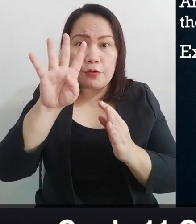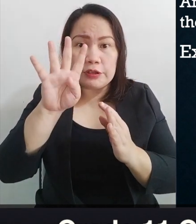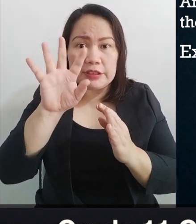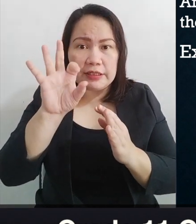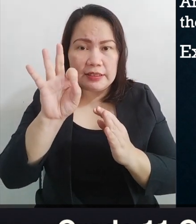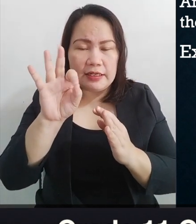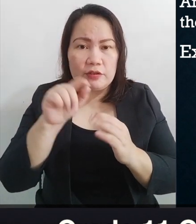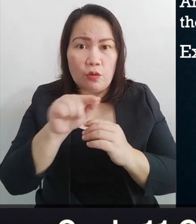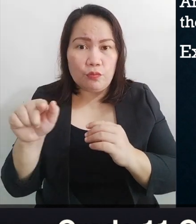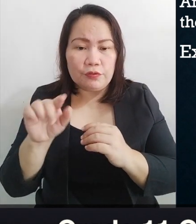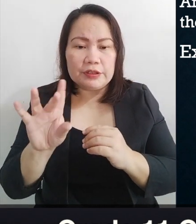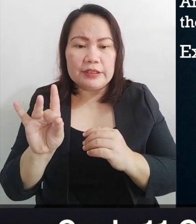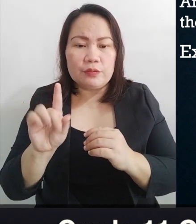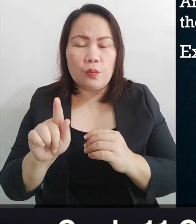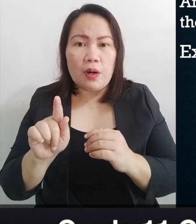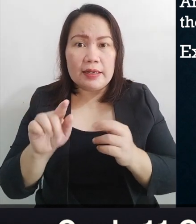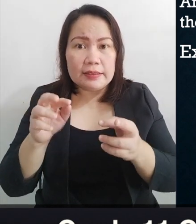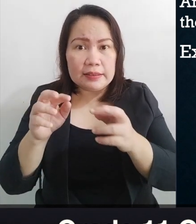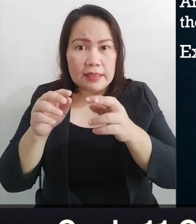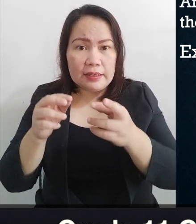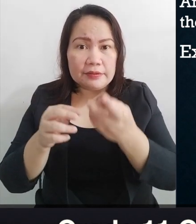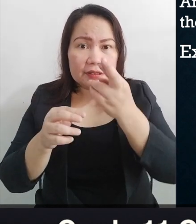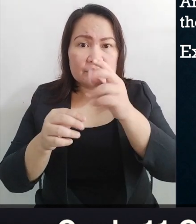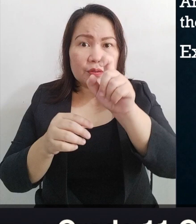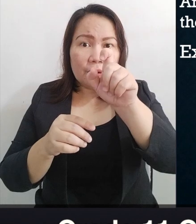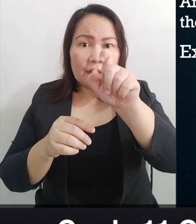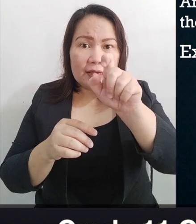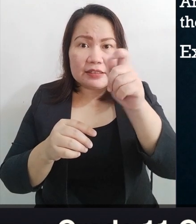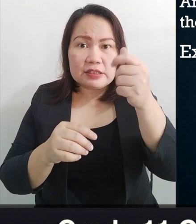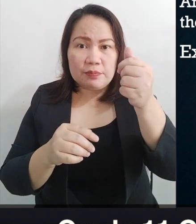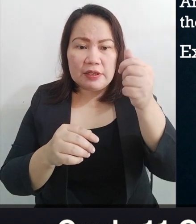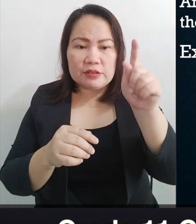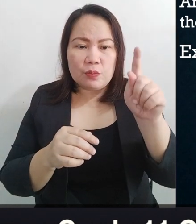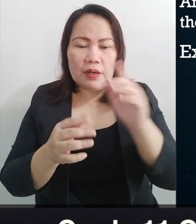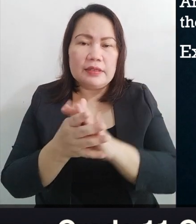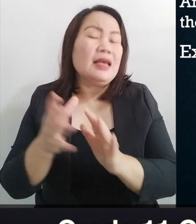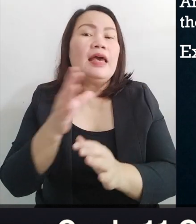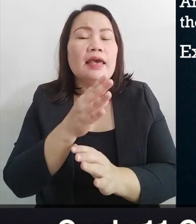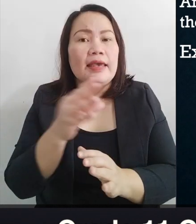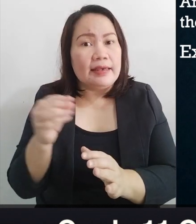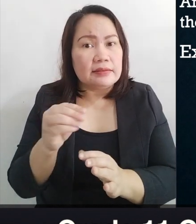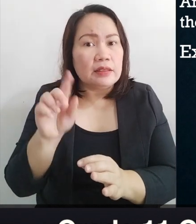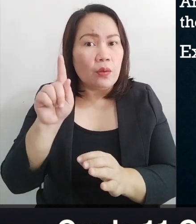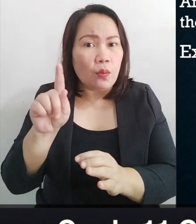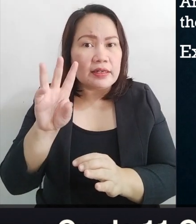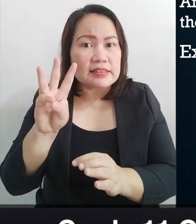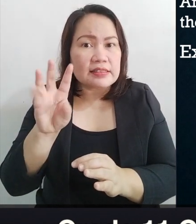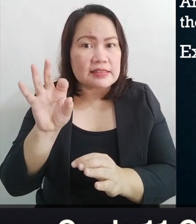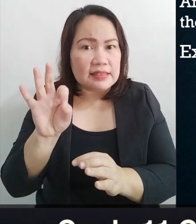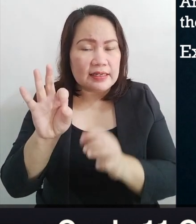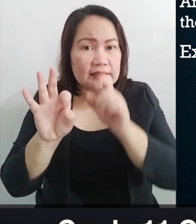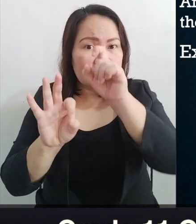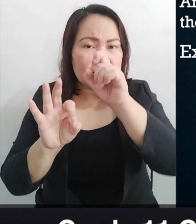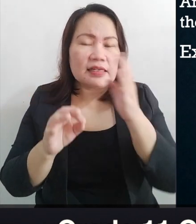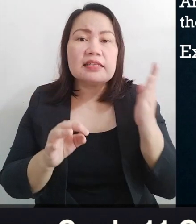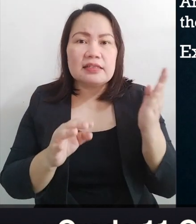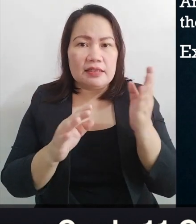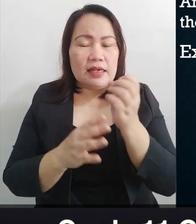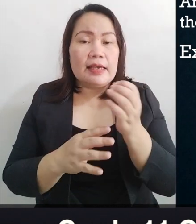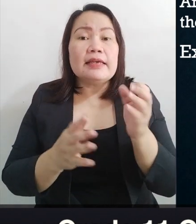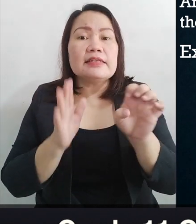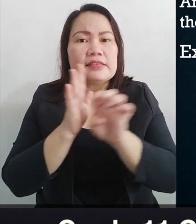raised to x plus 1, and 169 raised to 8x rather. So that is some